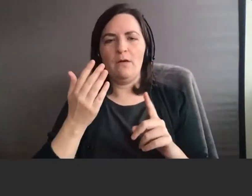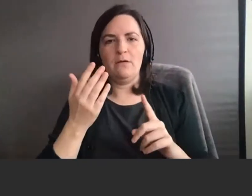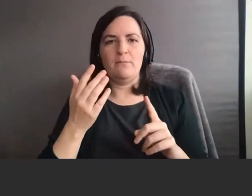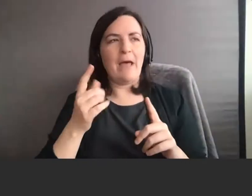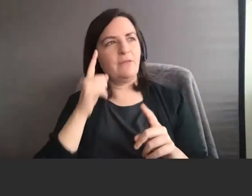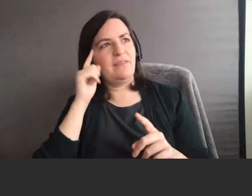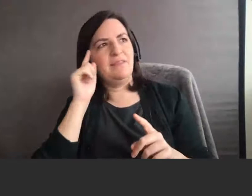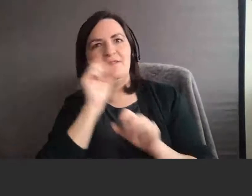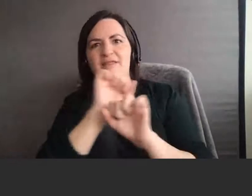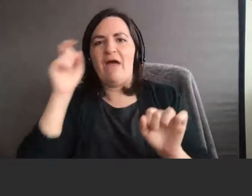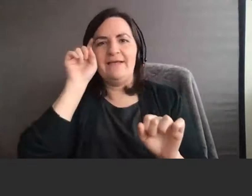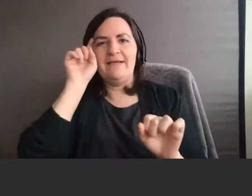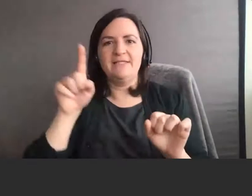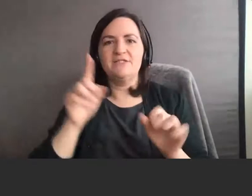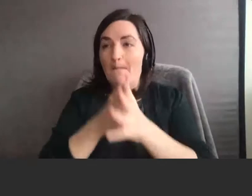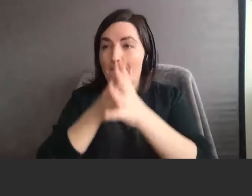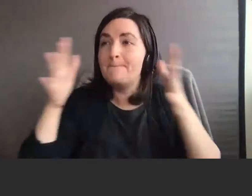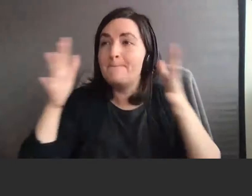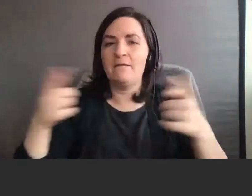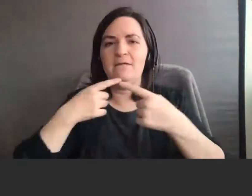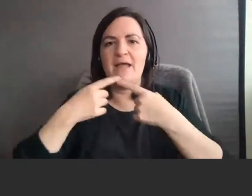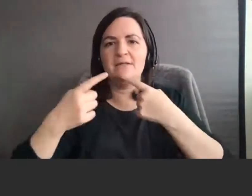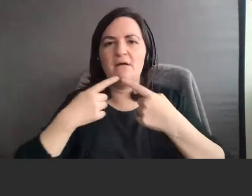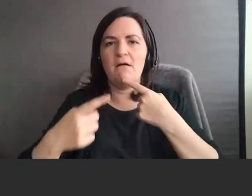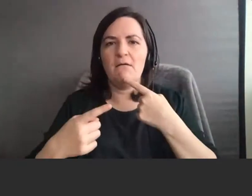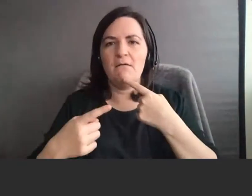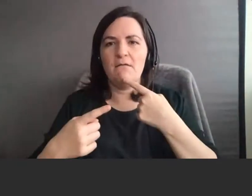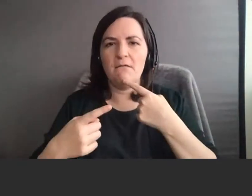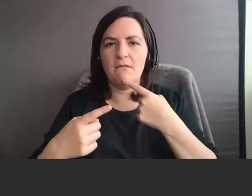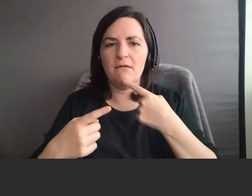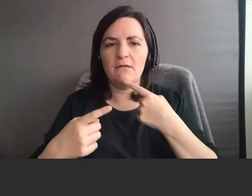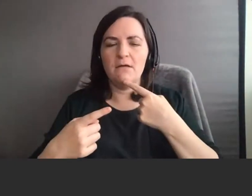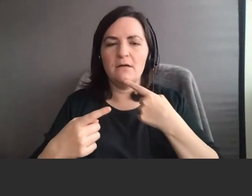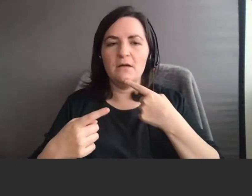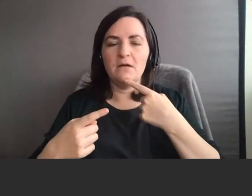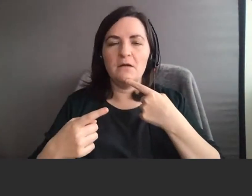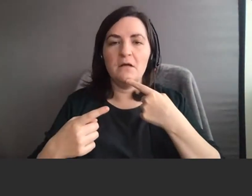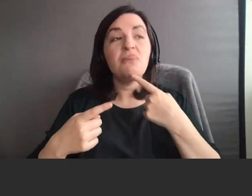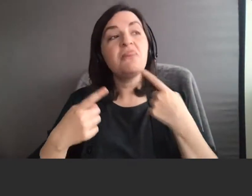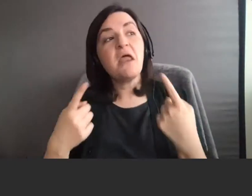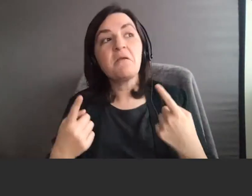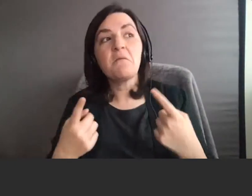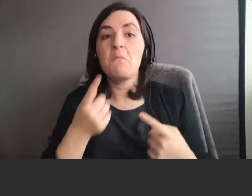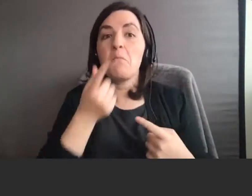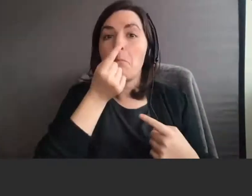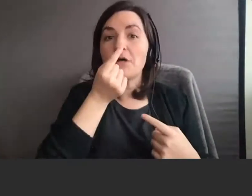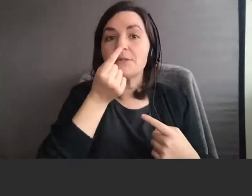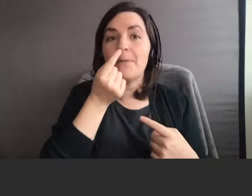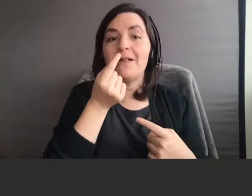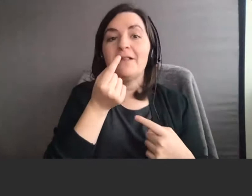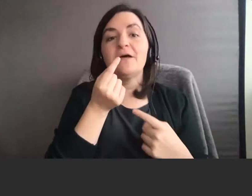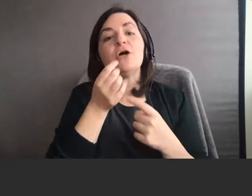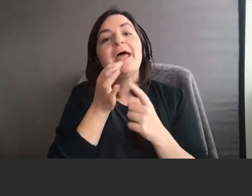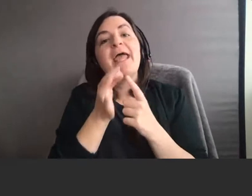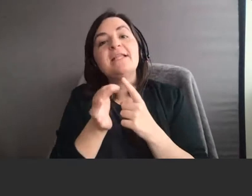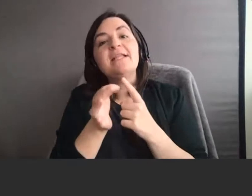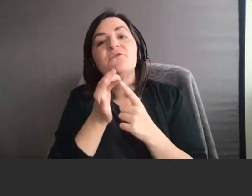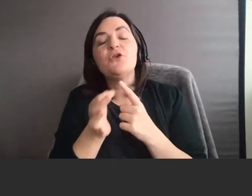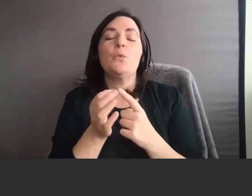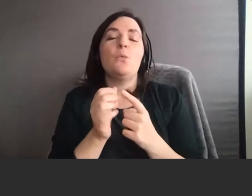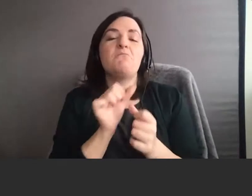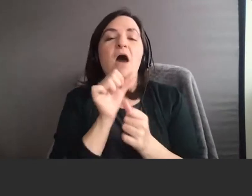from all of the teachers. And then I might do 3 or 4 or 5 interviews with a